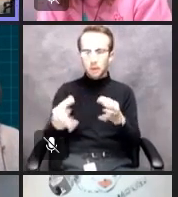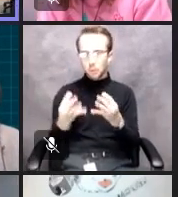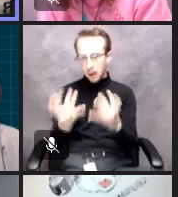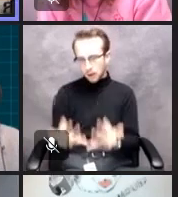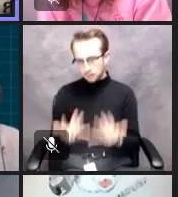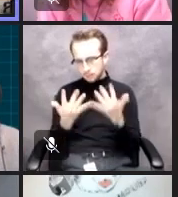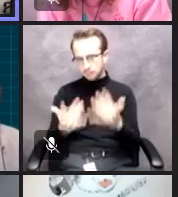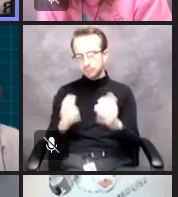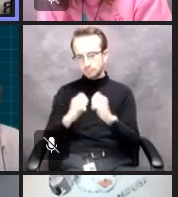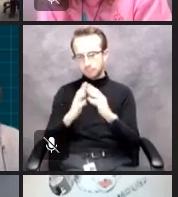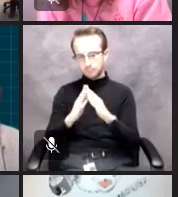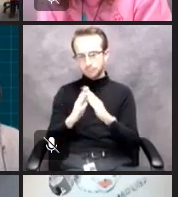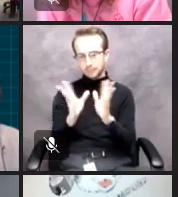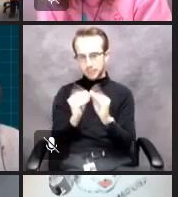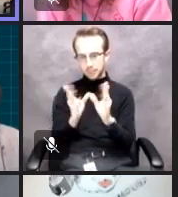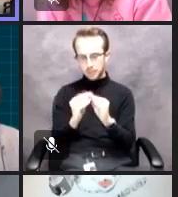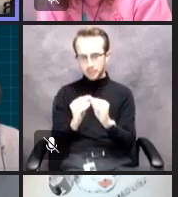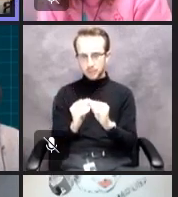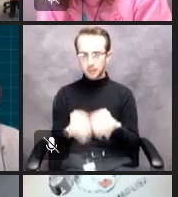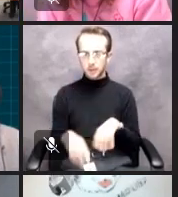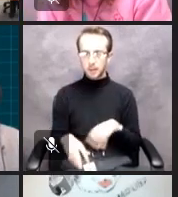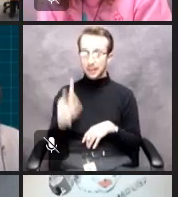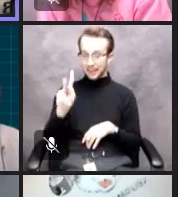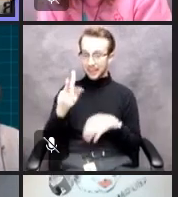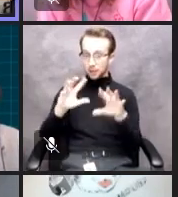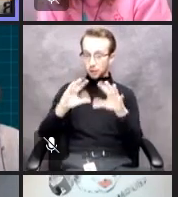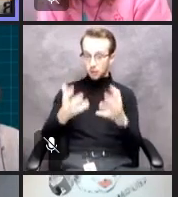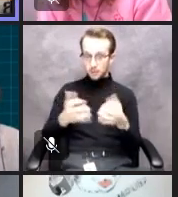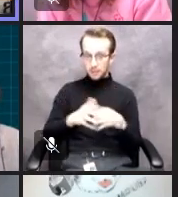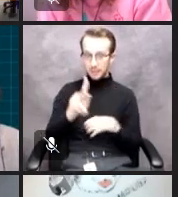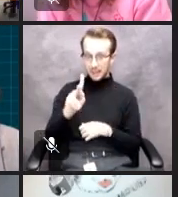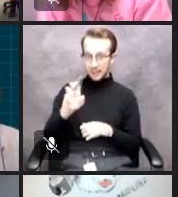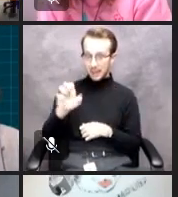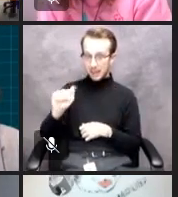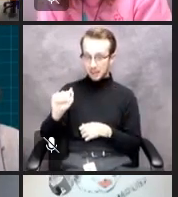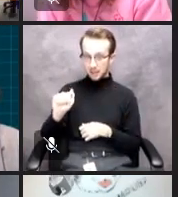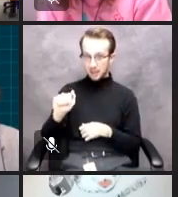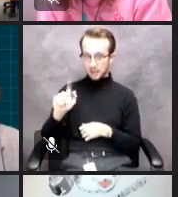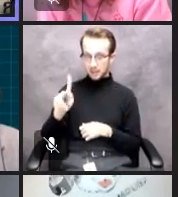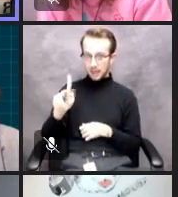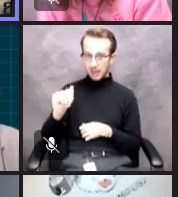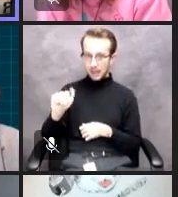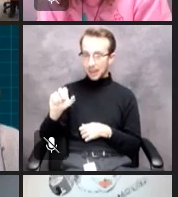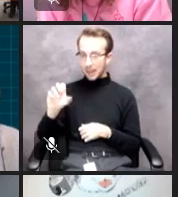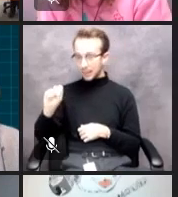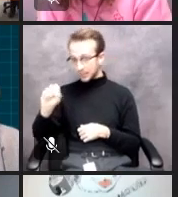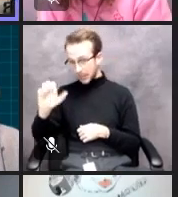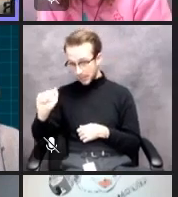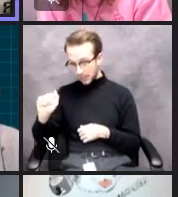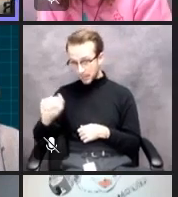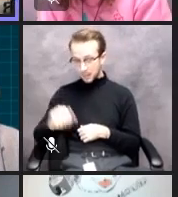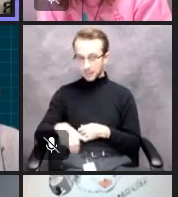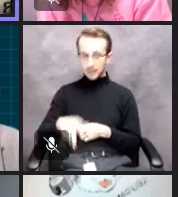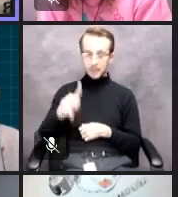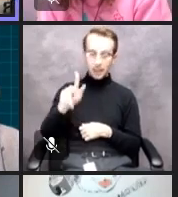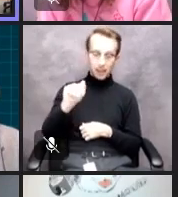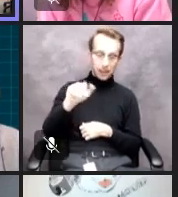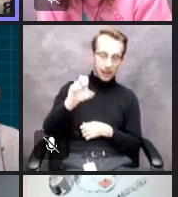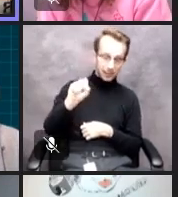the K groups, as we call them, so it's KEA, KASA, KASS,